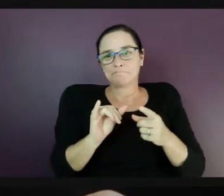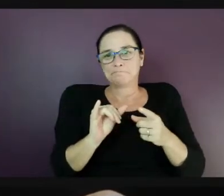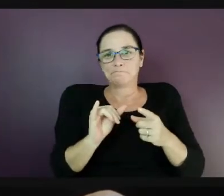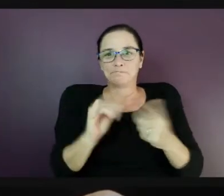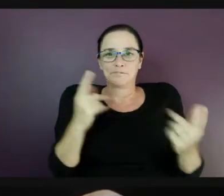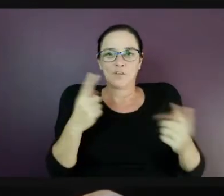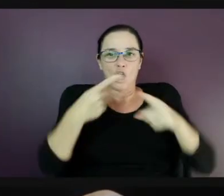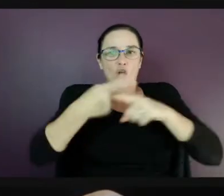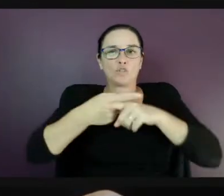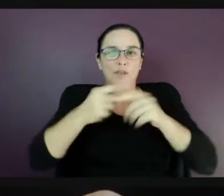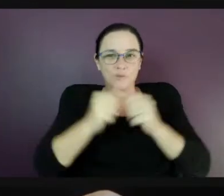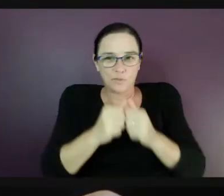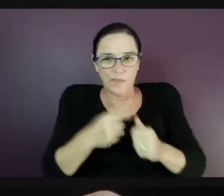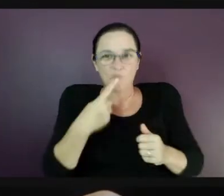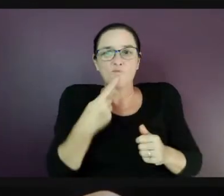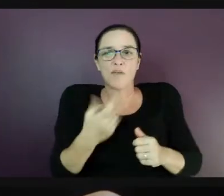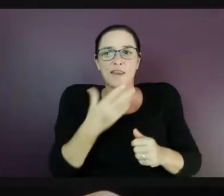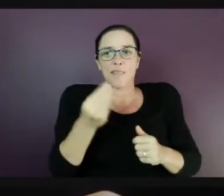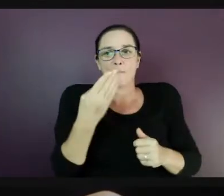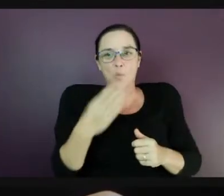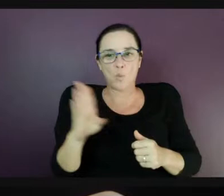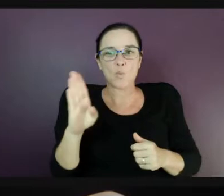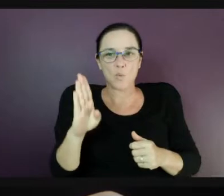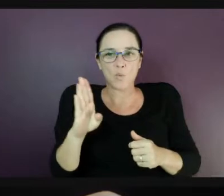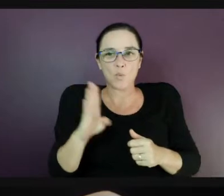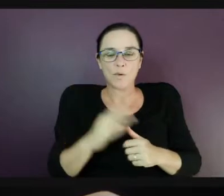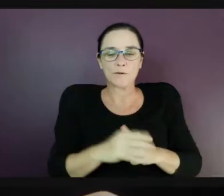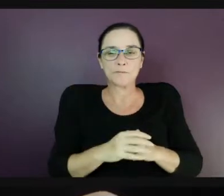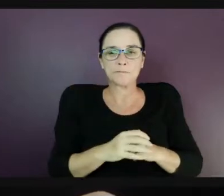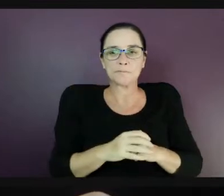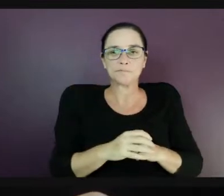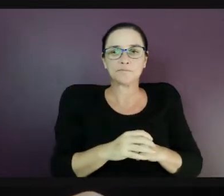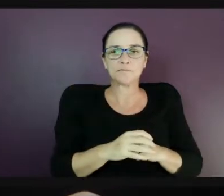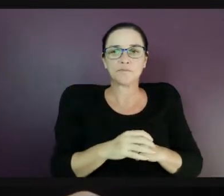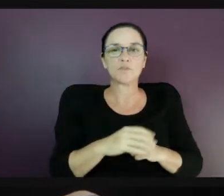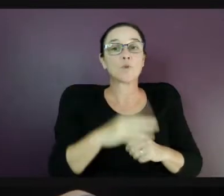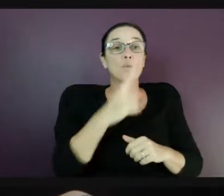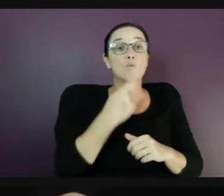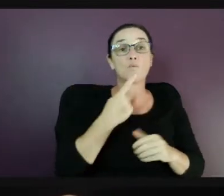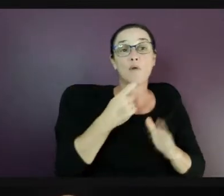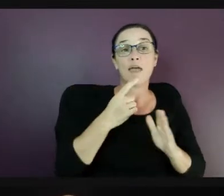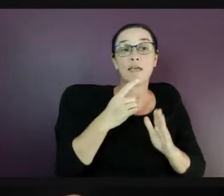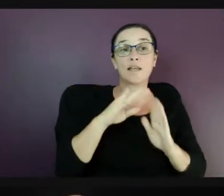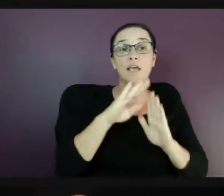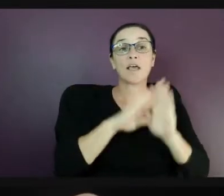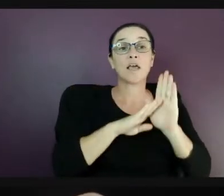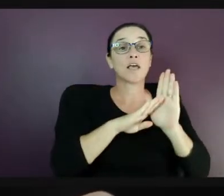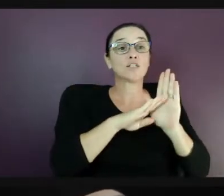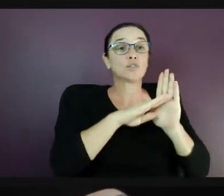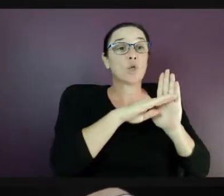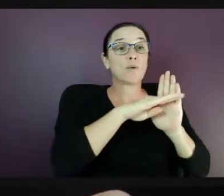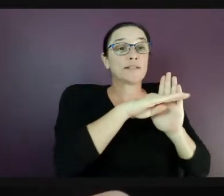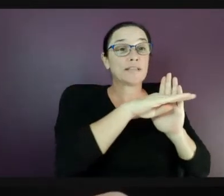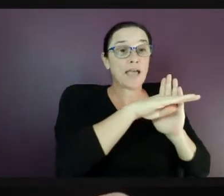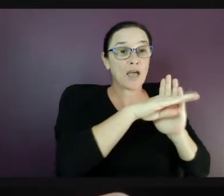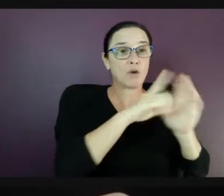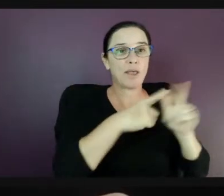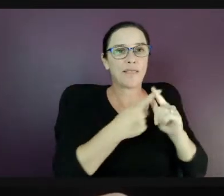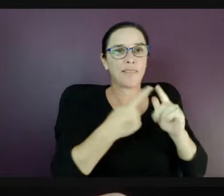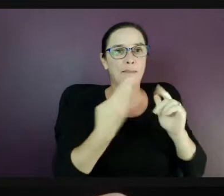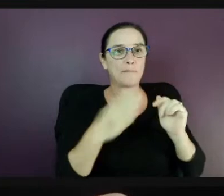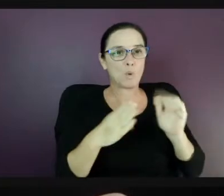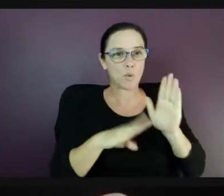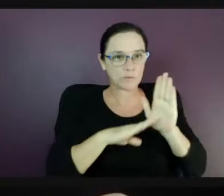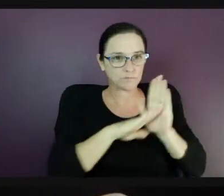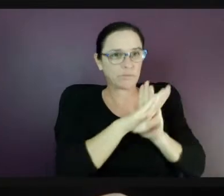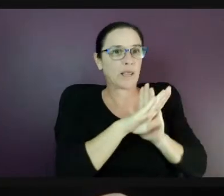contrast between a red and a blue. The red slowing down and blue speeding up right there during this particular era. You see that both volcanoes are